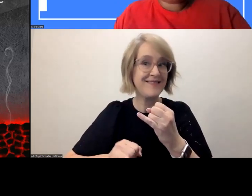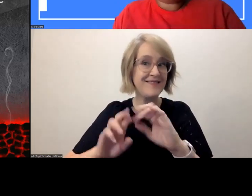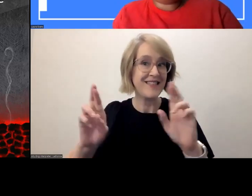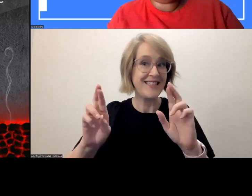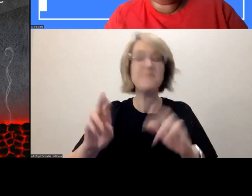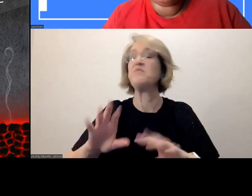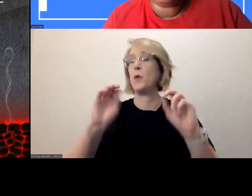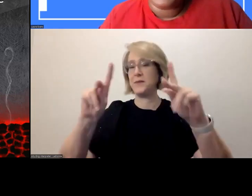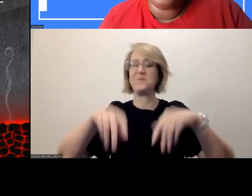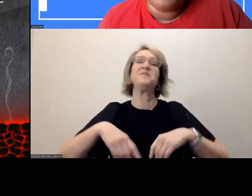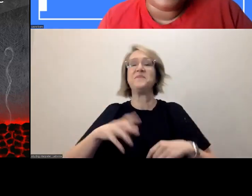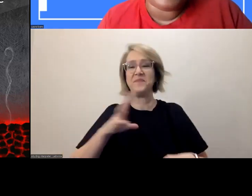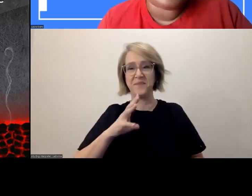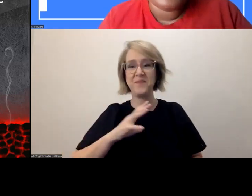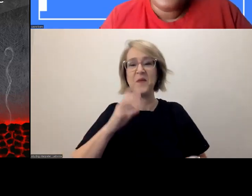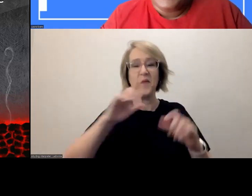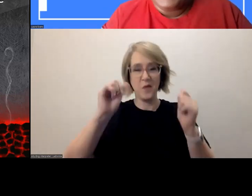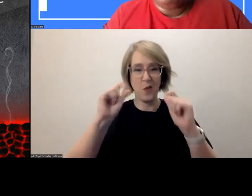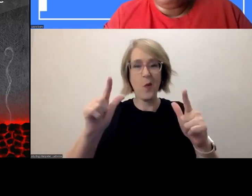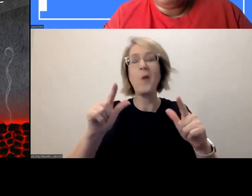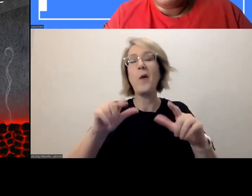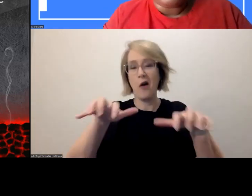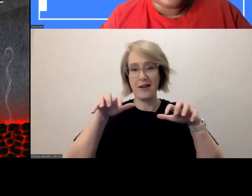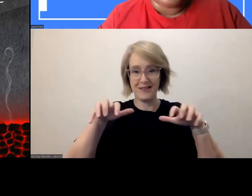Okay, all right, well then this one will be for the entire audience.